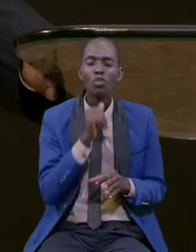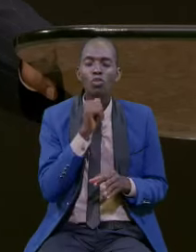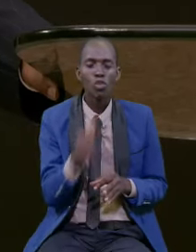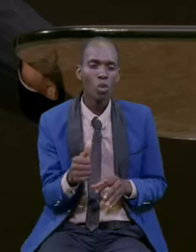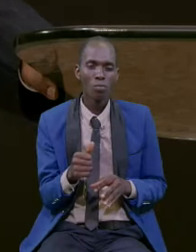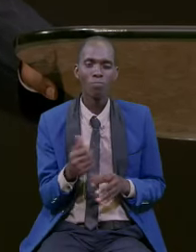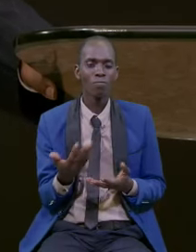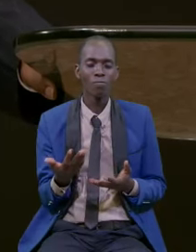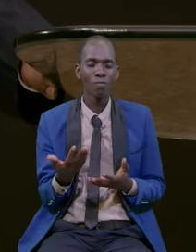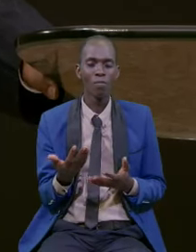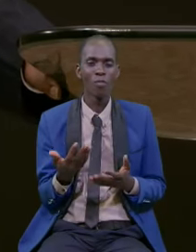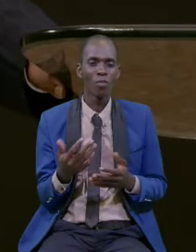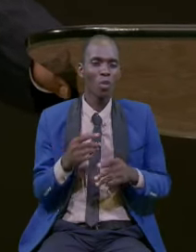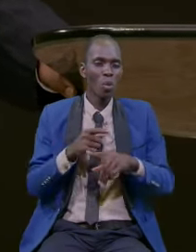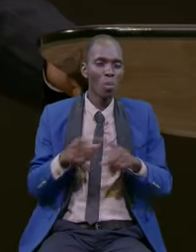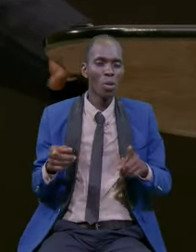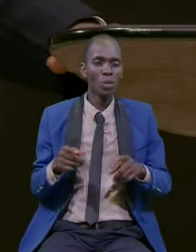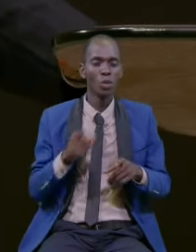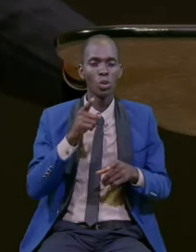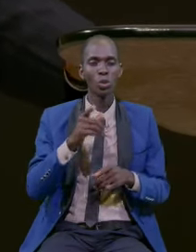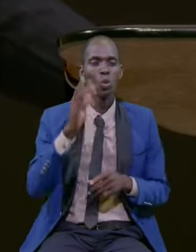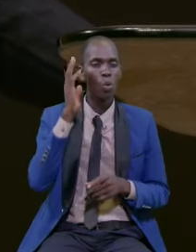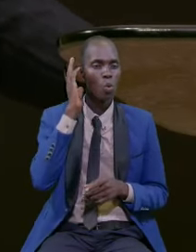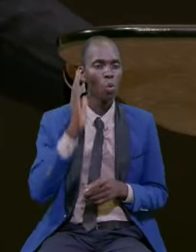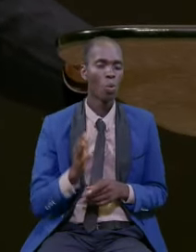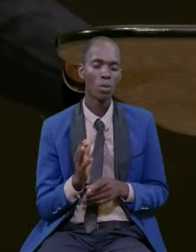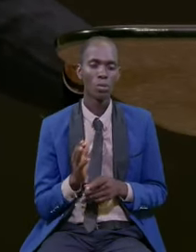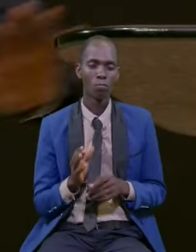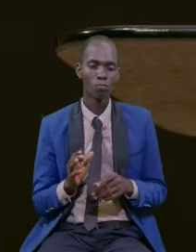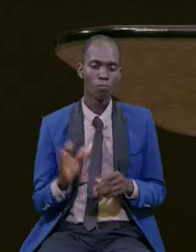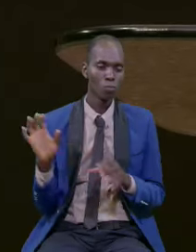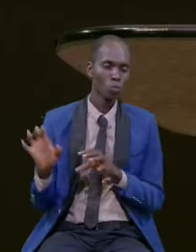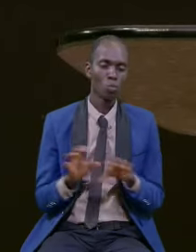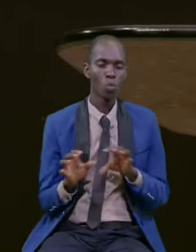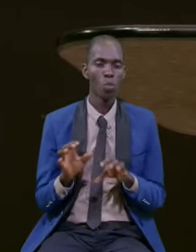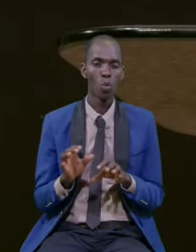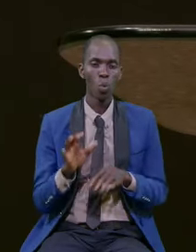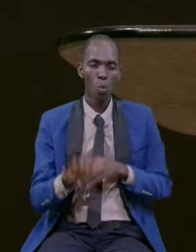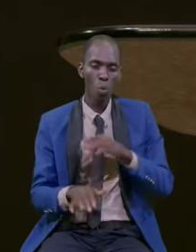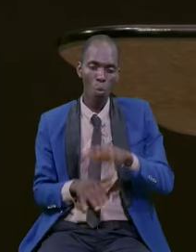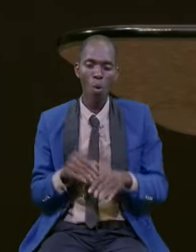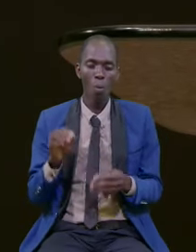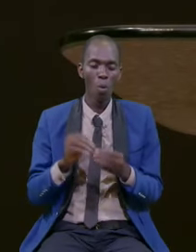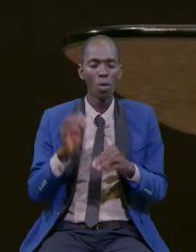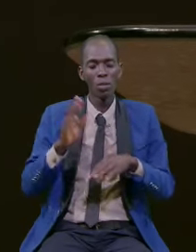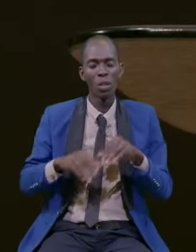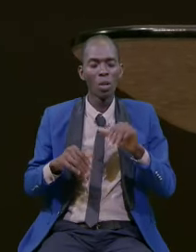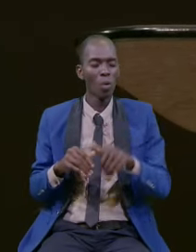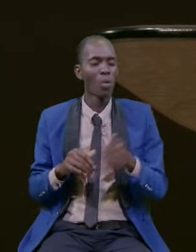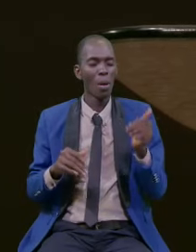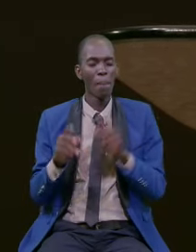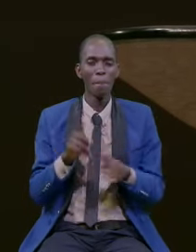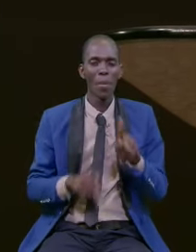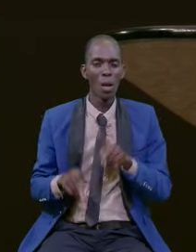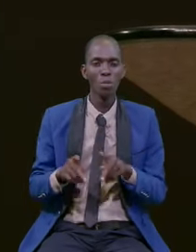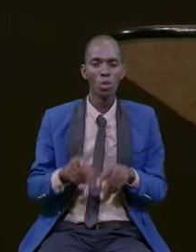on yourself than you try to work on other people. You will keep your life.